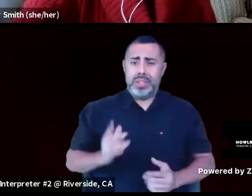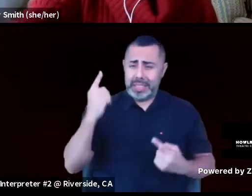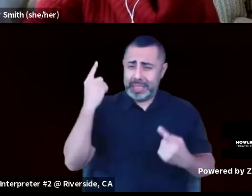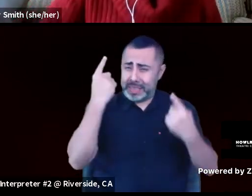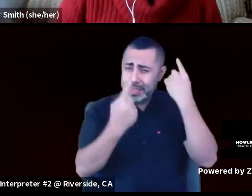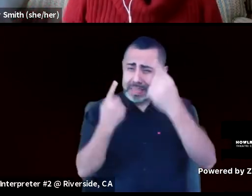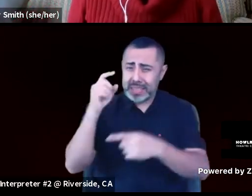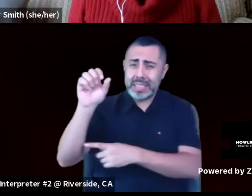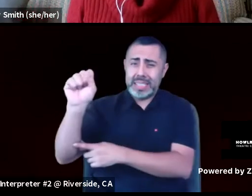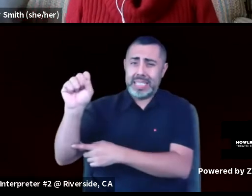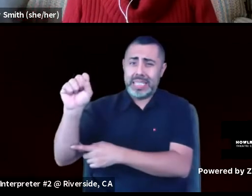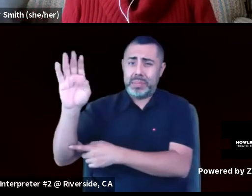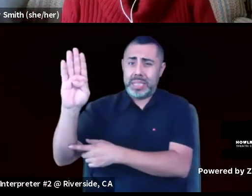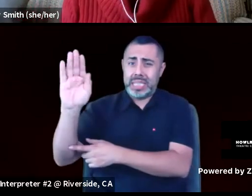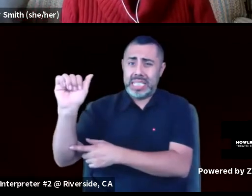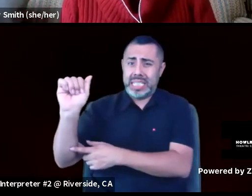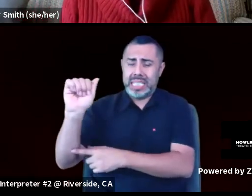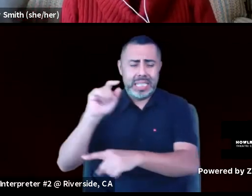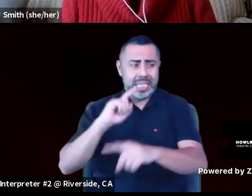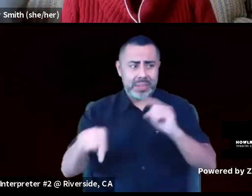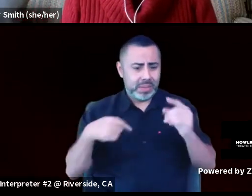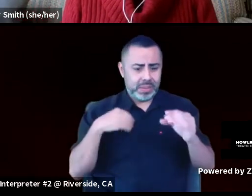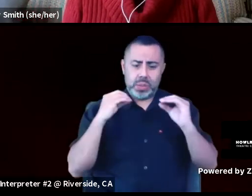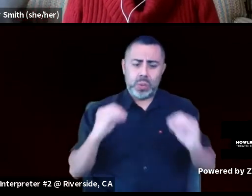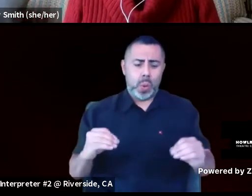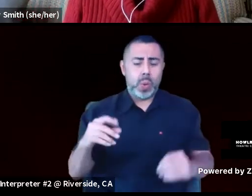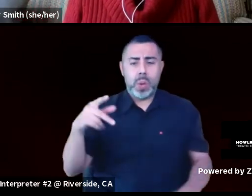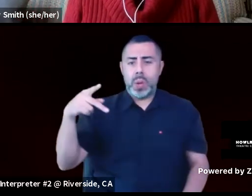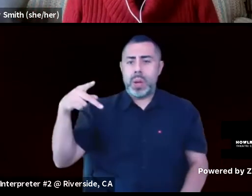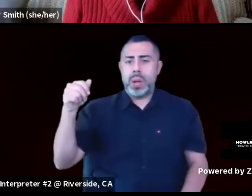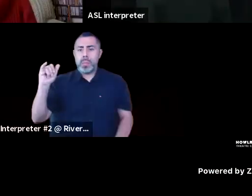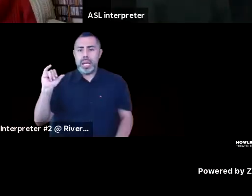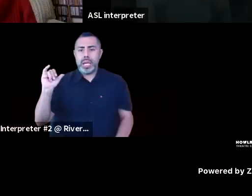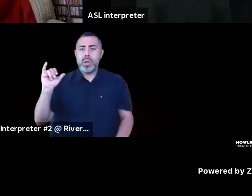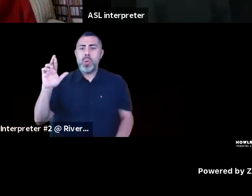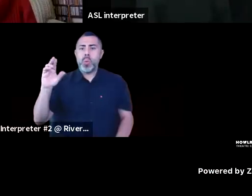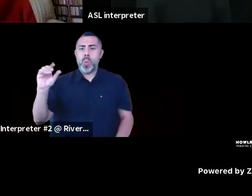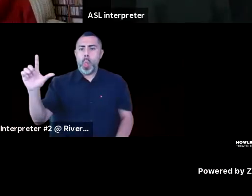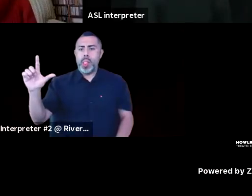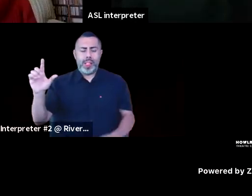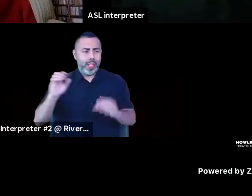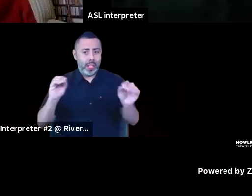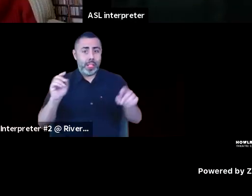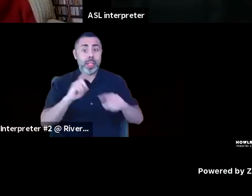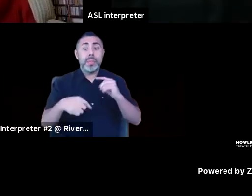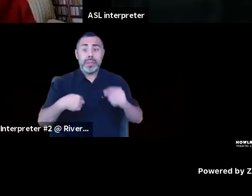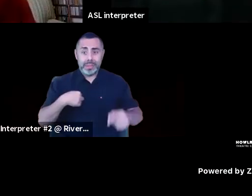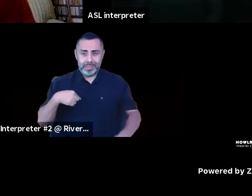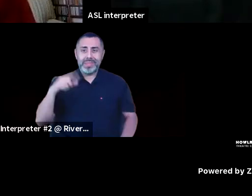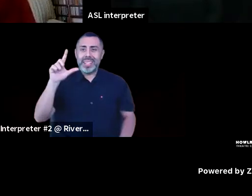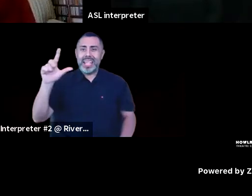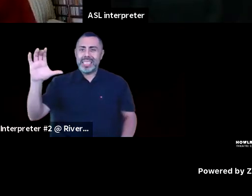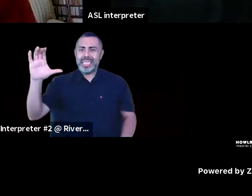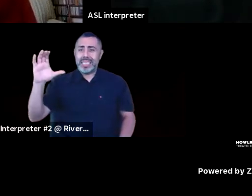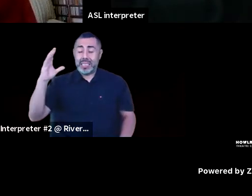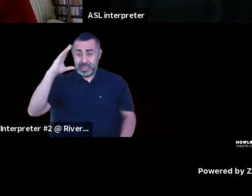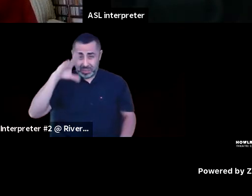they'll be eligible since they don't have payroll and they are an LLC. Do you know if that scenario fits into this